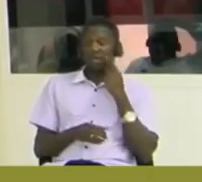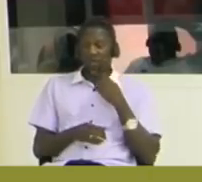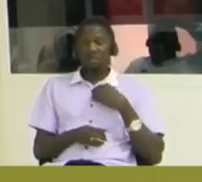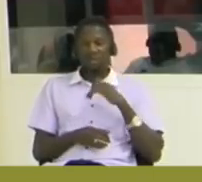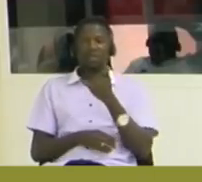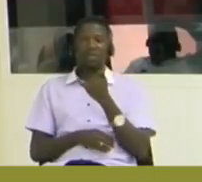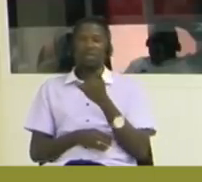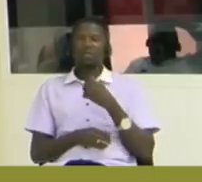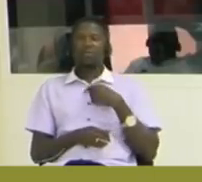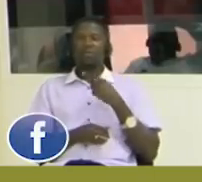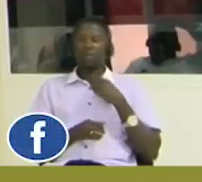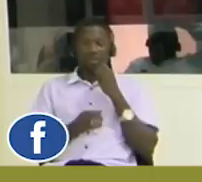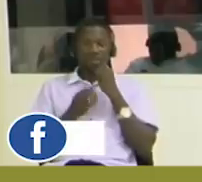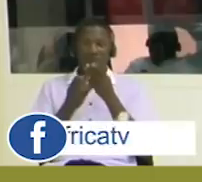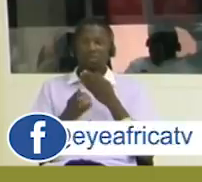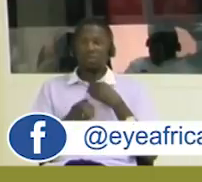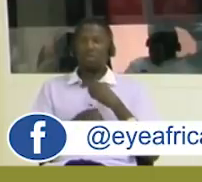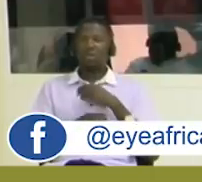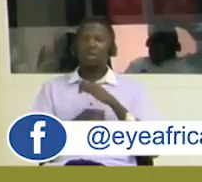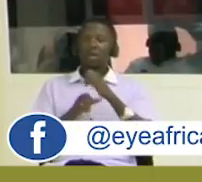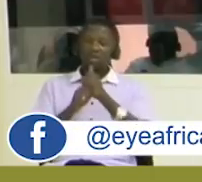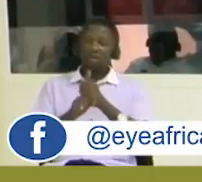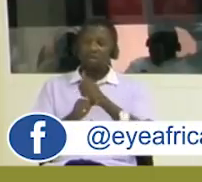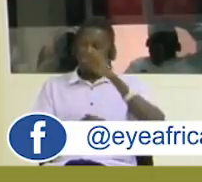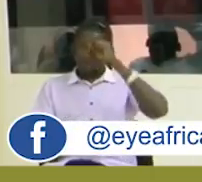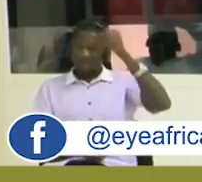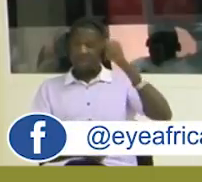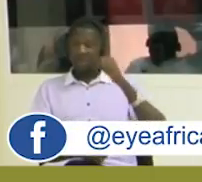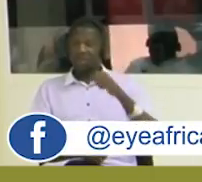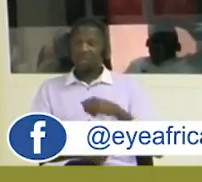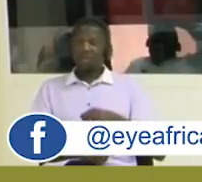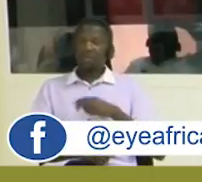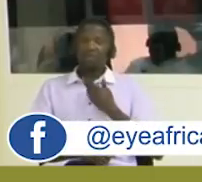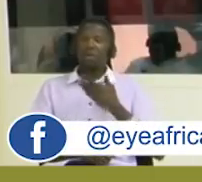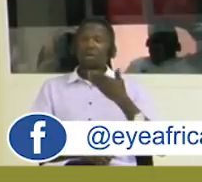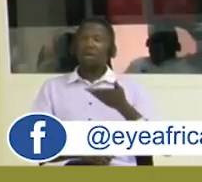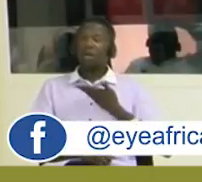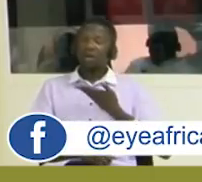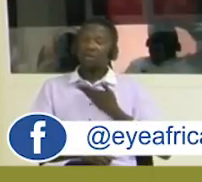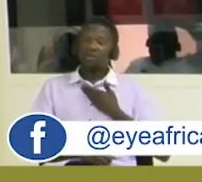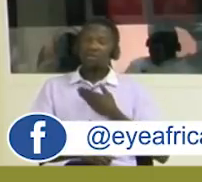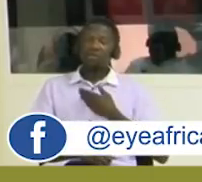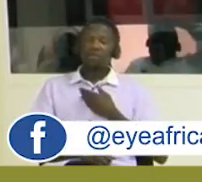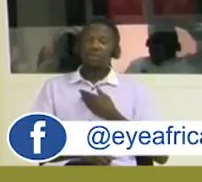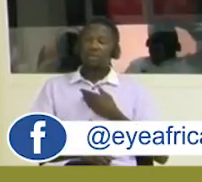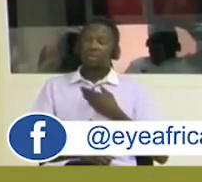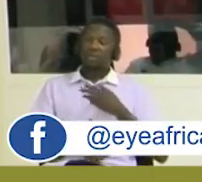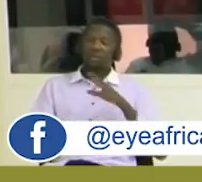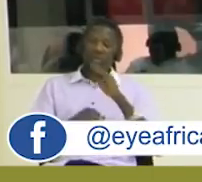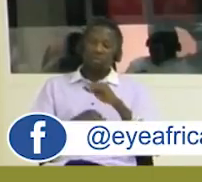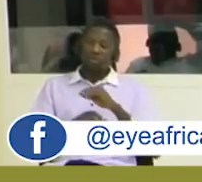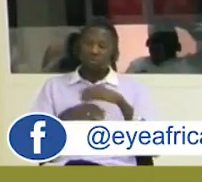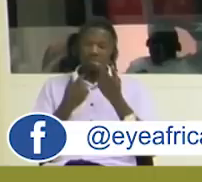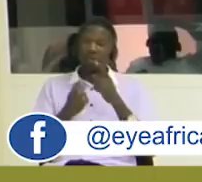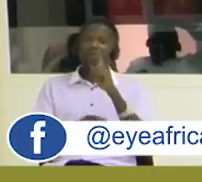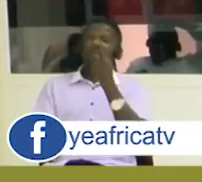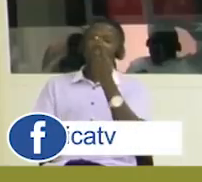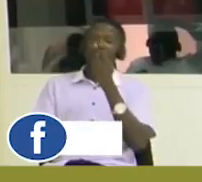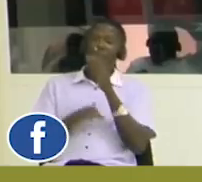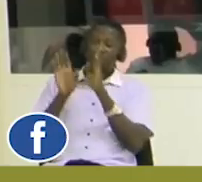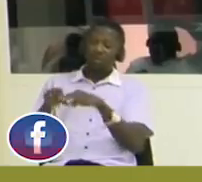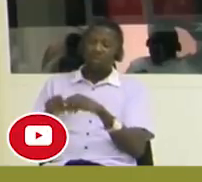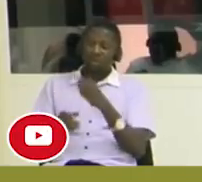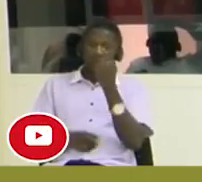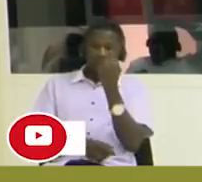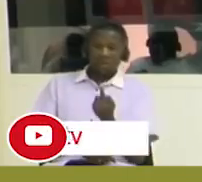yes. But as acting president, I would not have risked, first of all, being dropped off alone